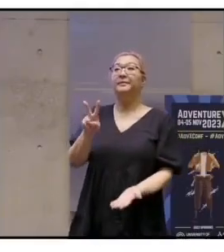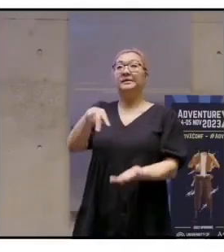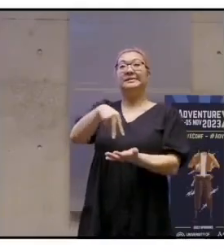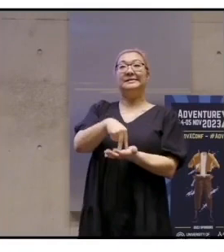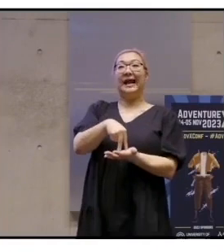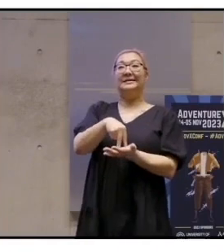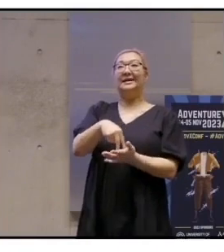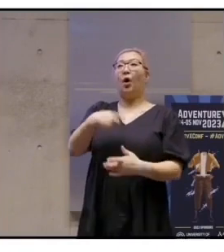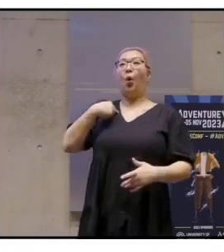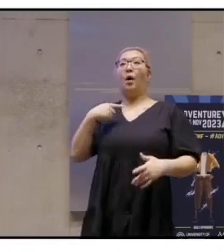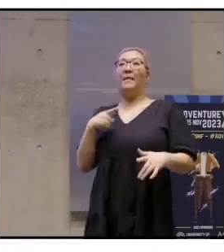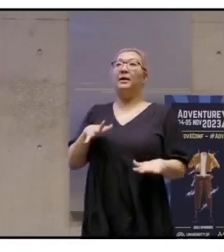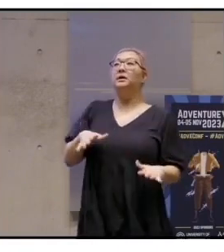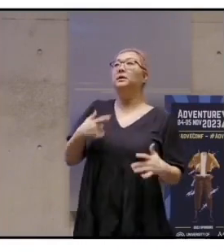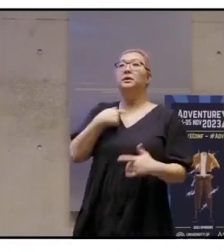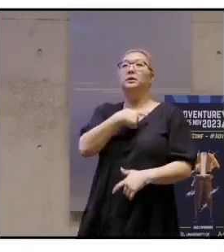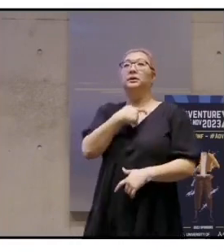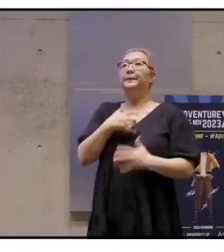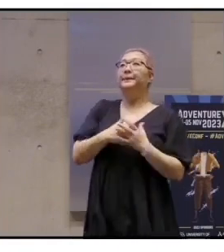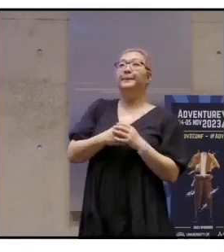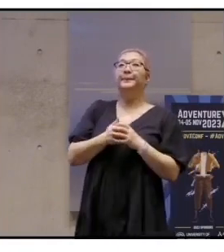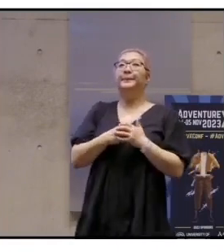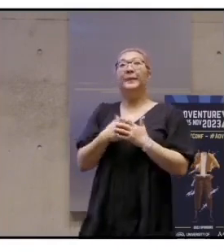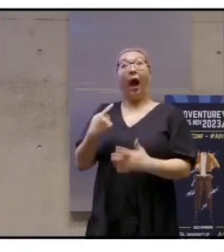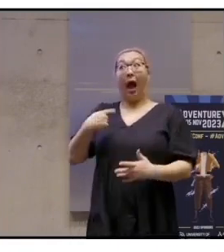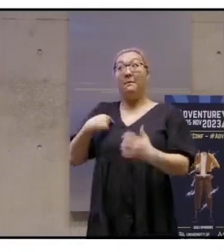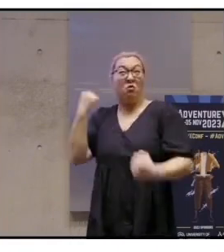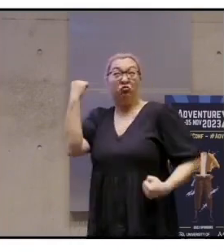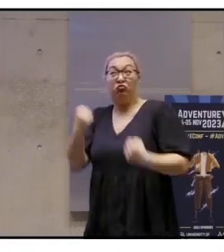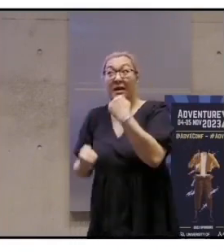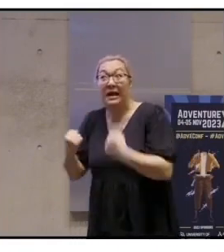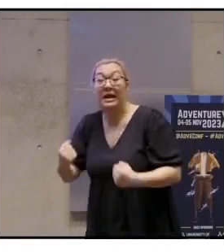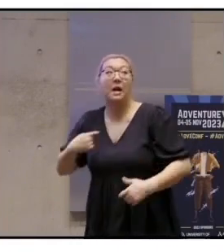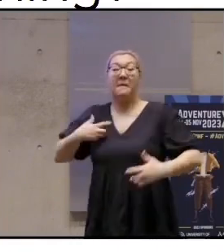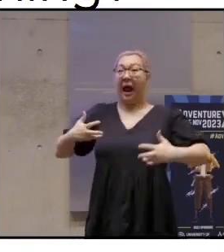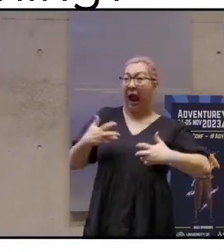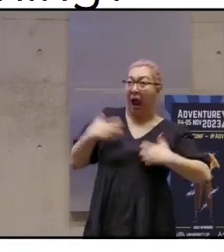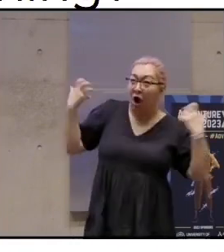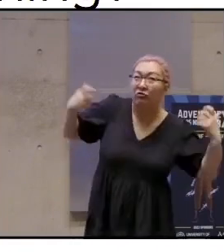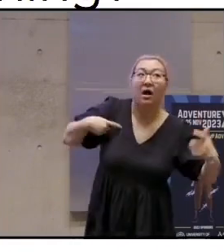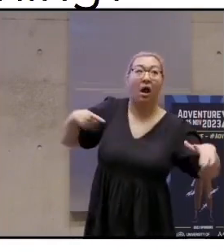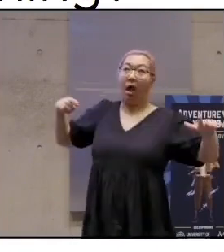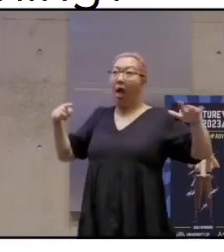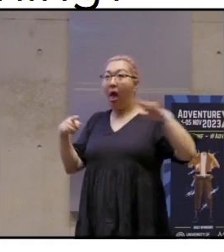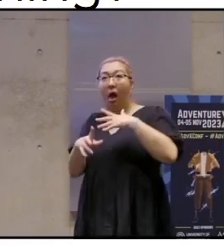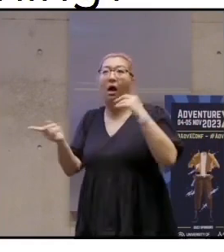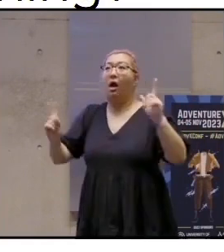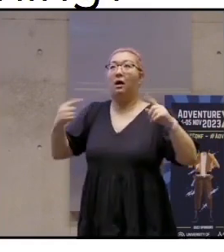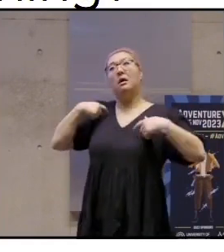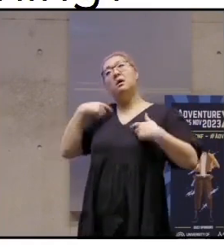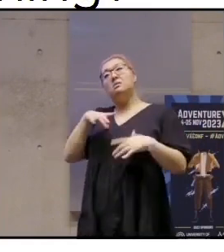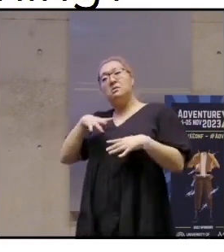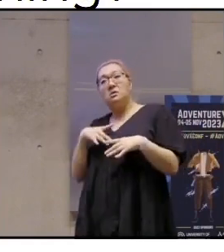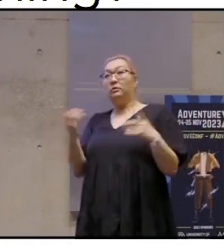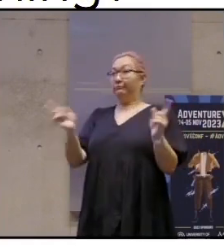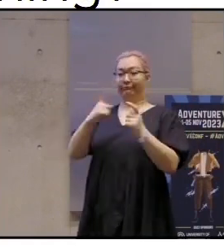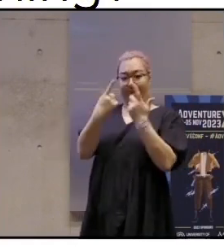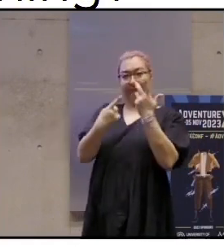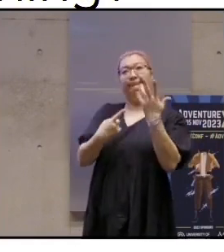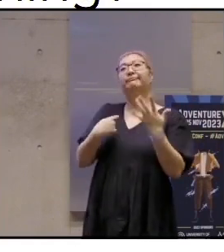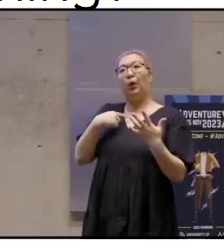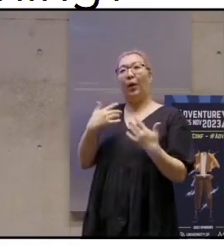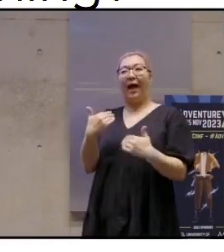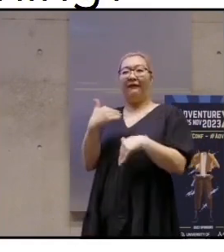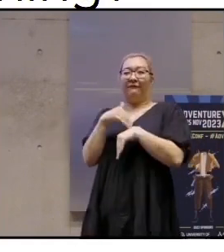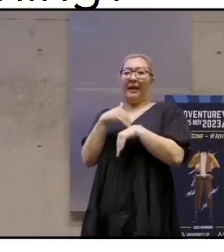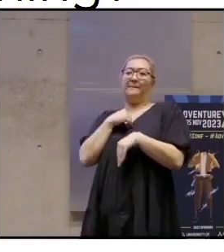fighting? That action will dictate how I speak and how I project. And what else is happening around? Again, this is where that